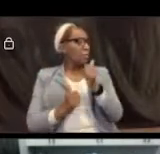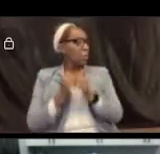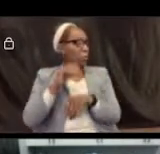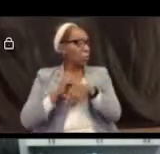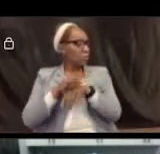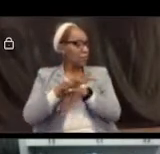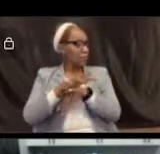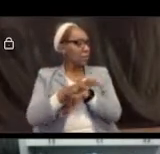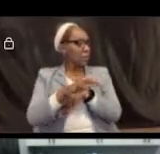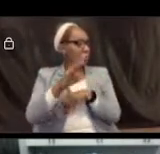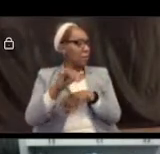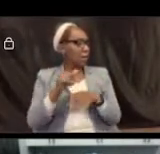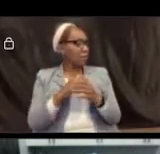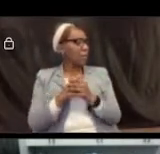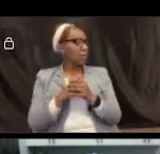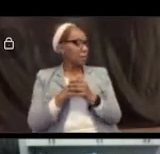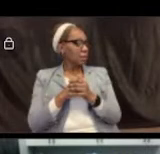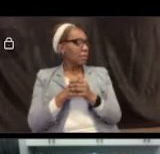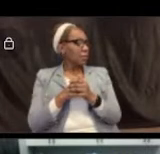this